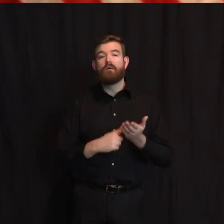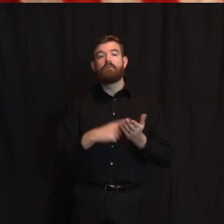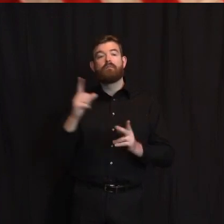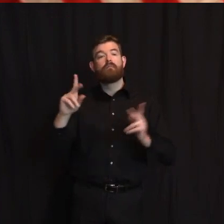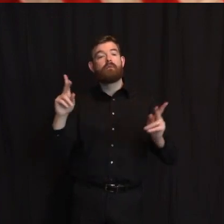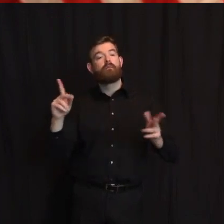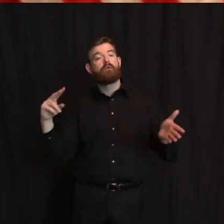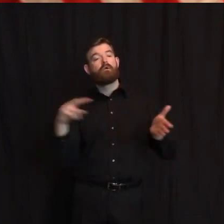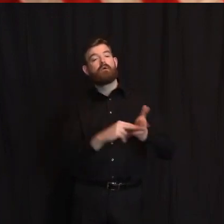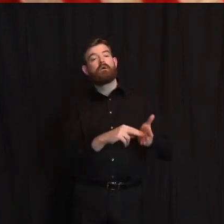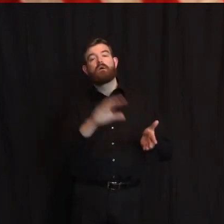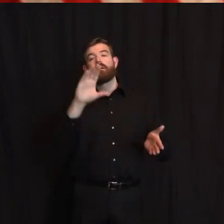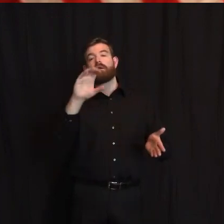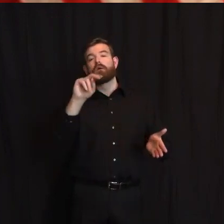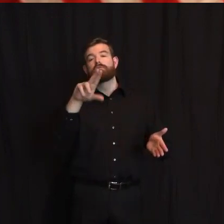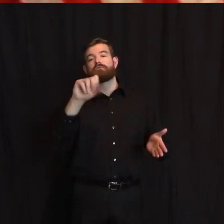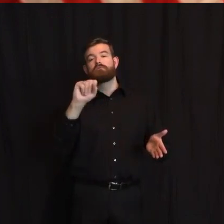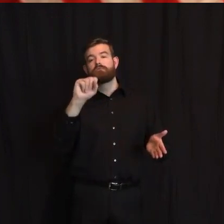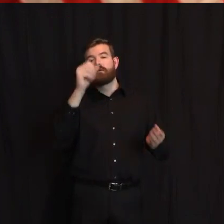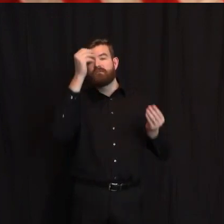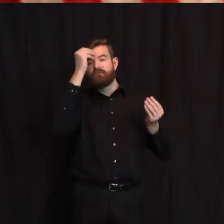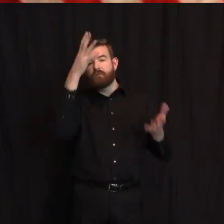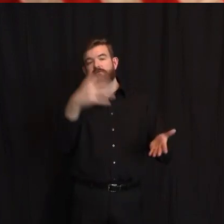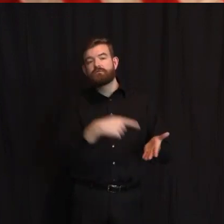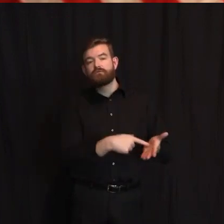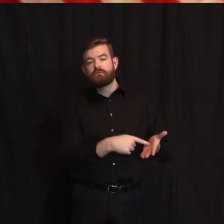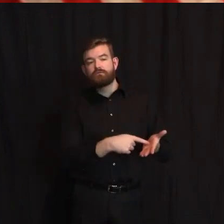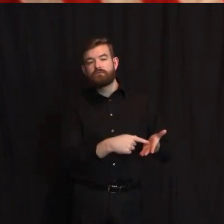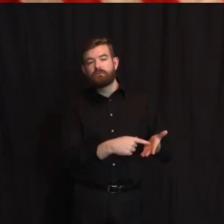number, you need to sort of do a cross-racial